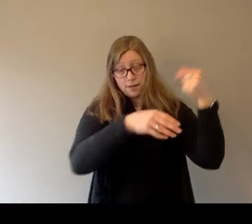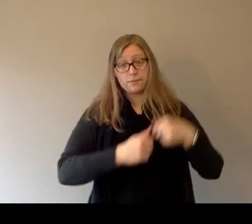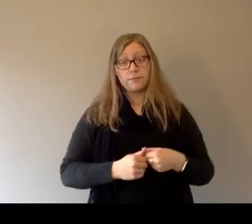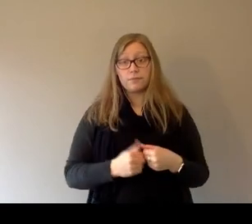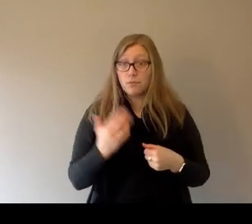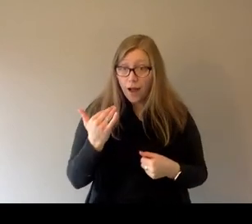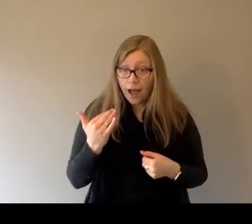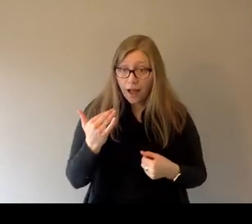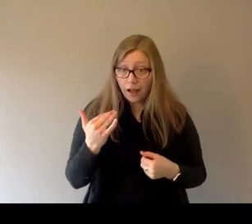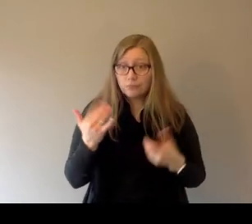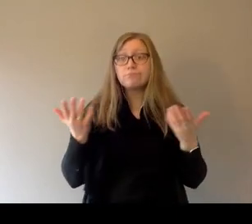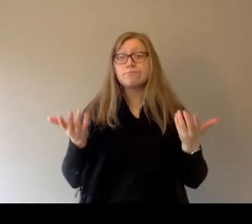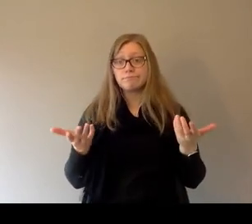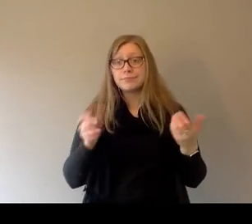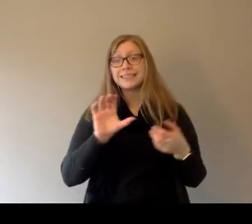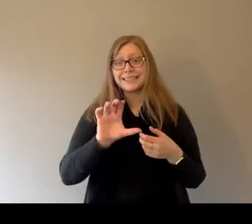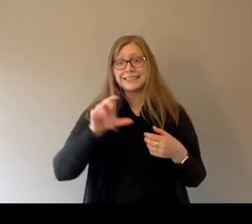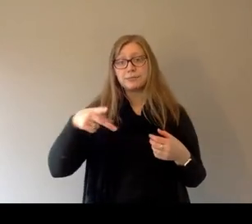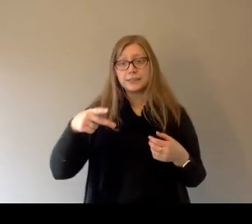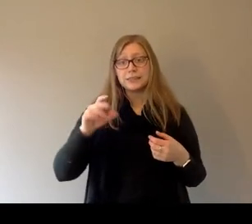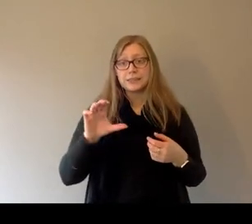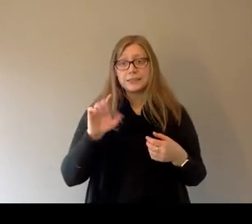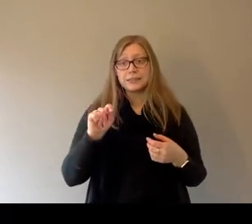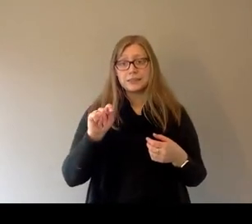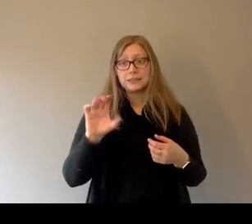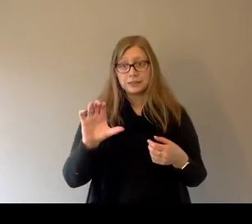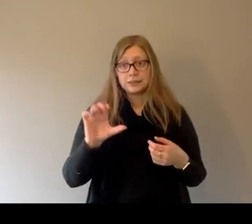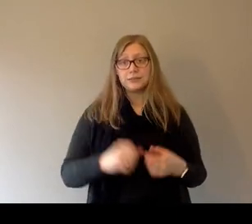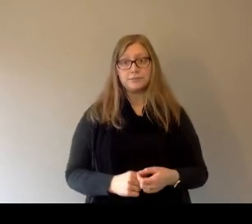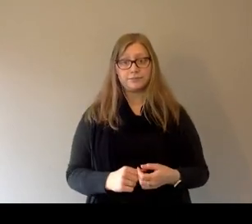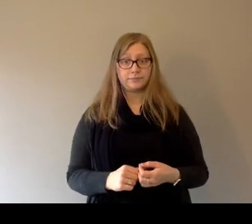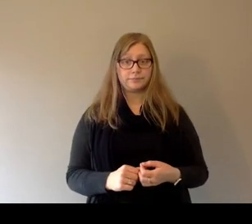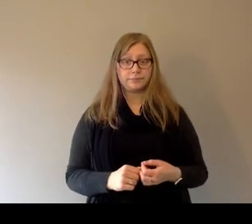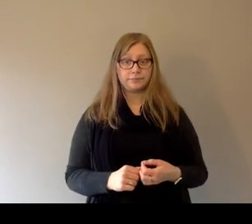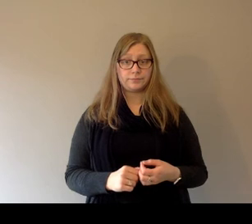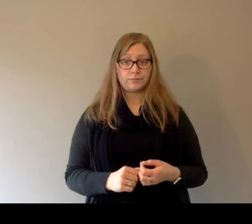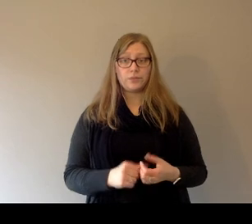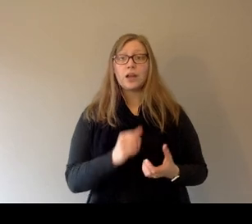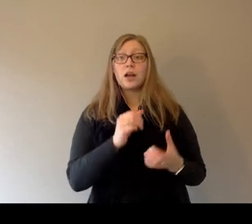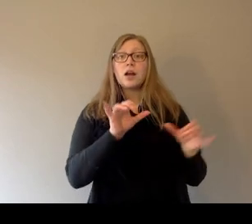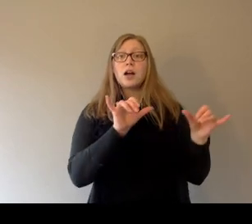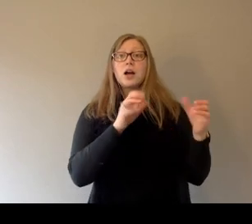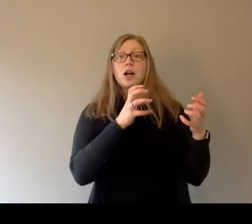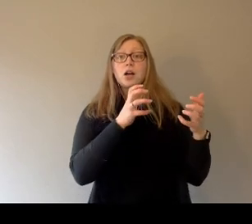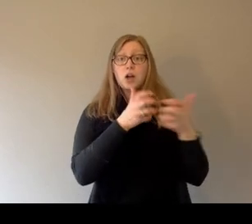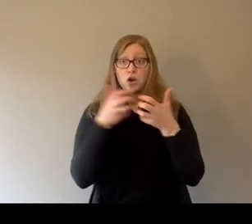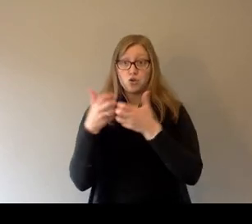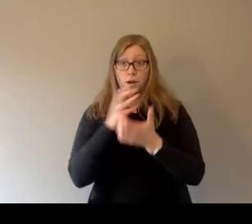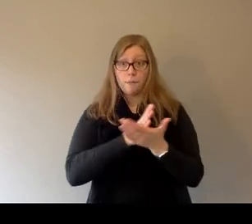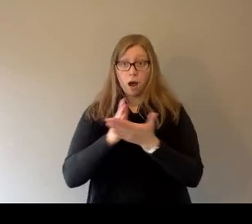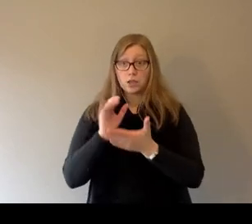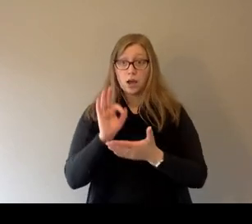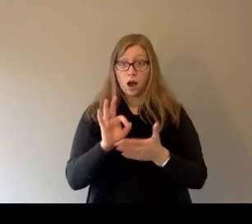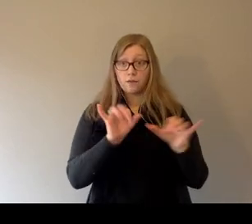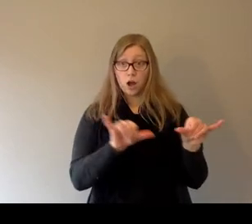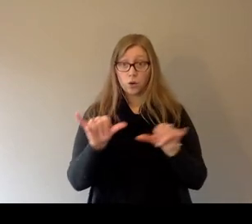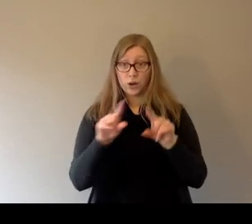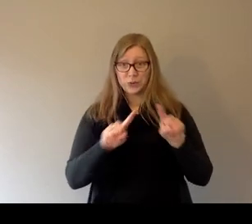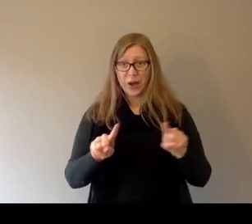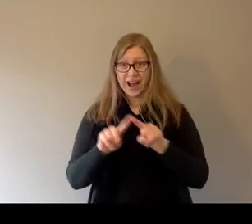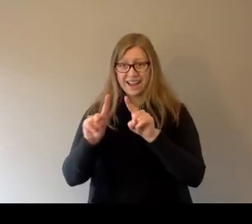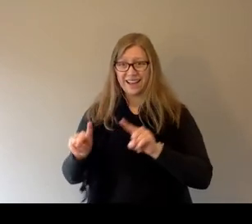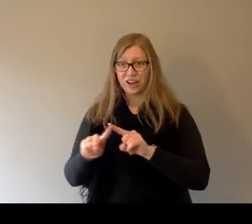Why? That's by CPCTC. Congruent parts or congruent triangles are congruent. Now it says the